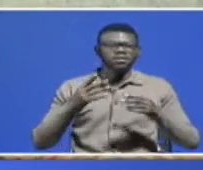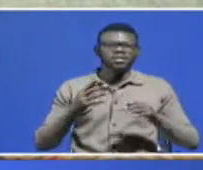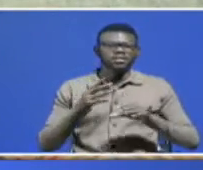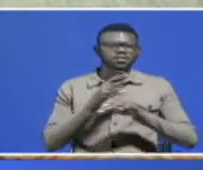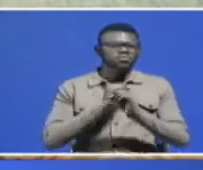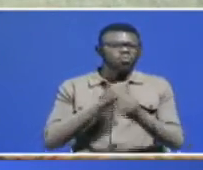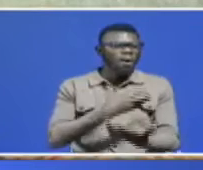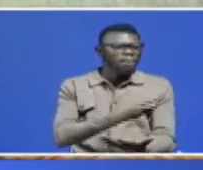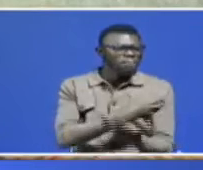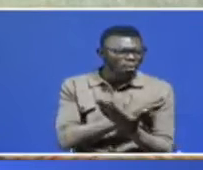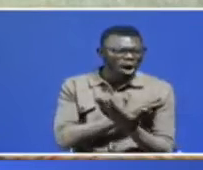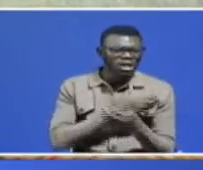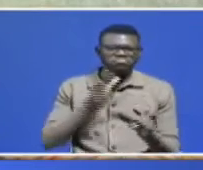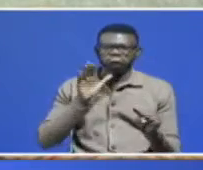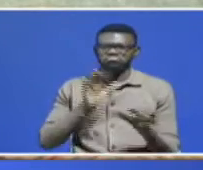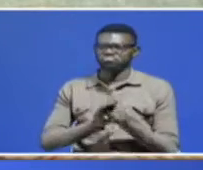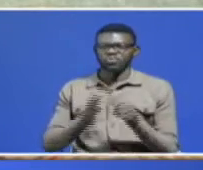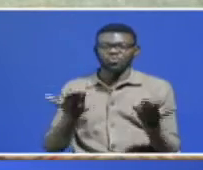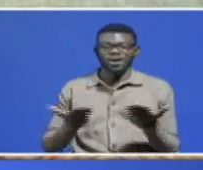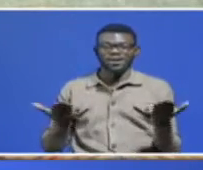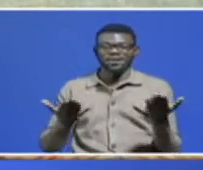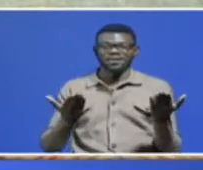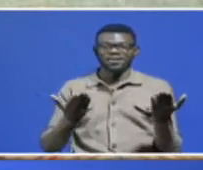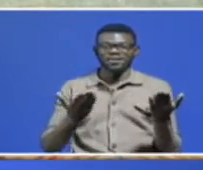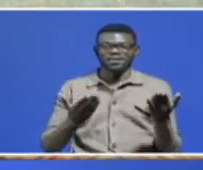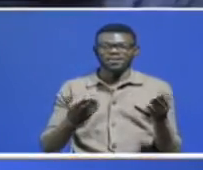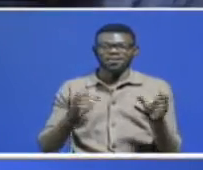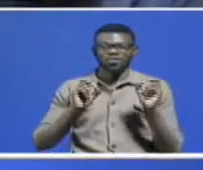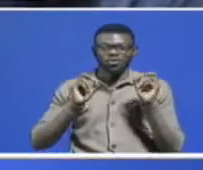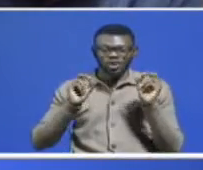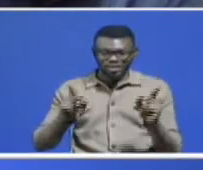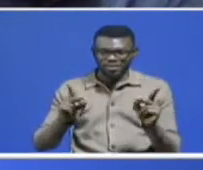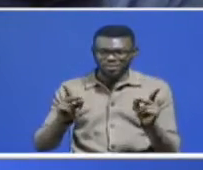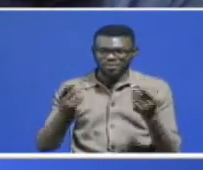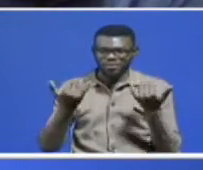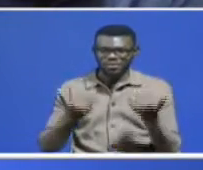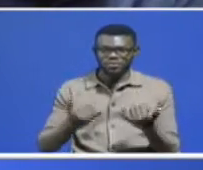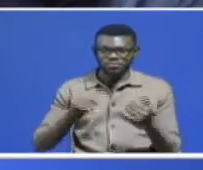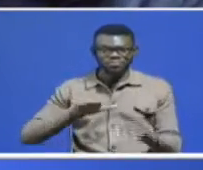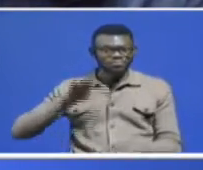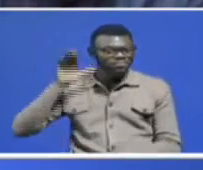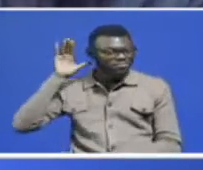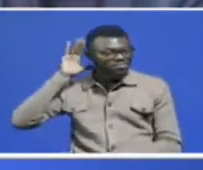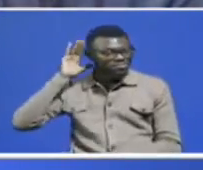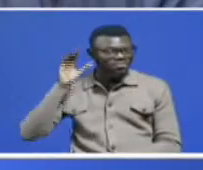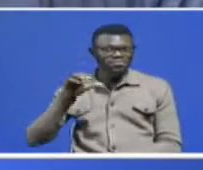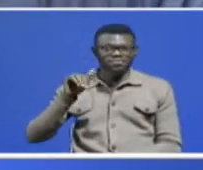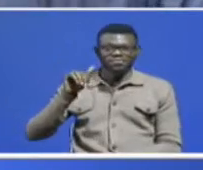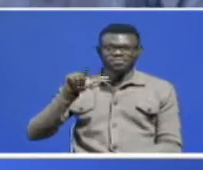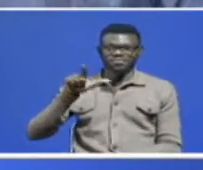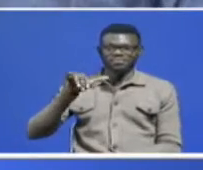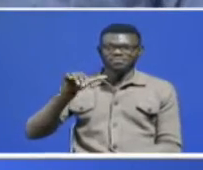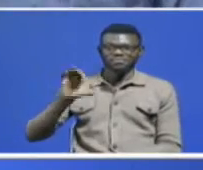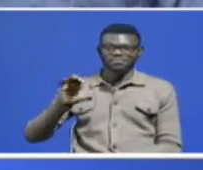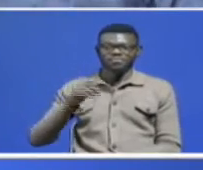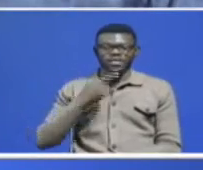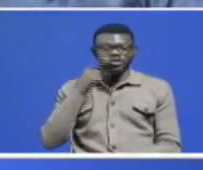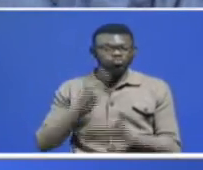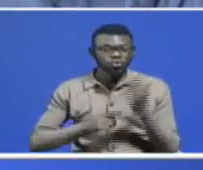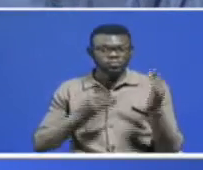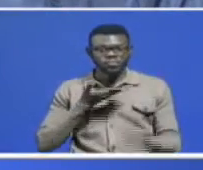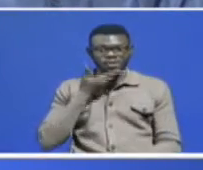of these proposed amendments. Okay. Mheshimiwa Mbadi, let's just listen to what Alice Wahome has to say in reply to that.